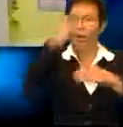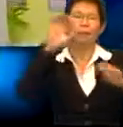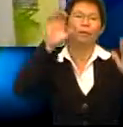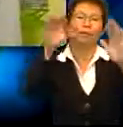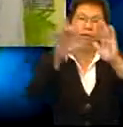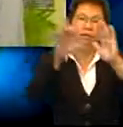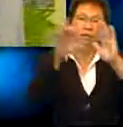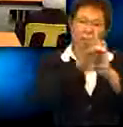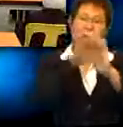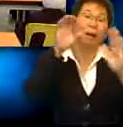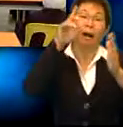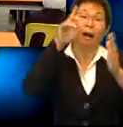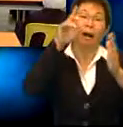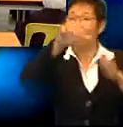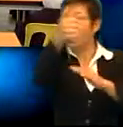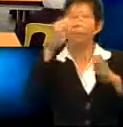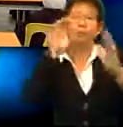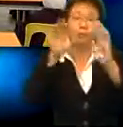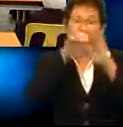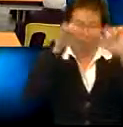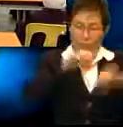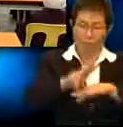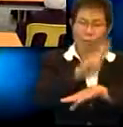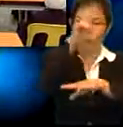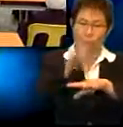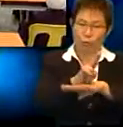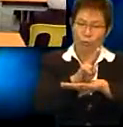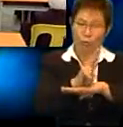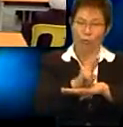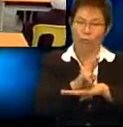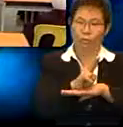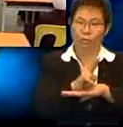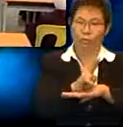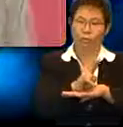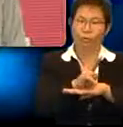What other pictorial forms can we use